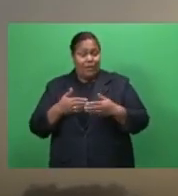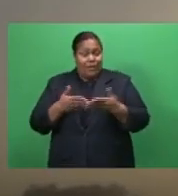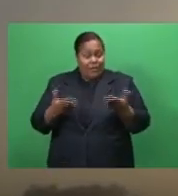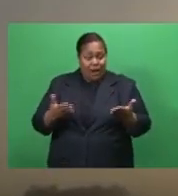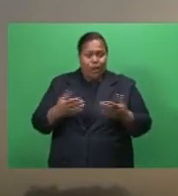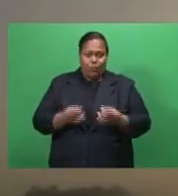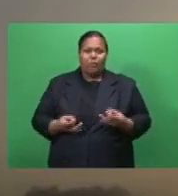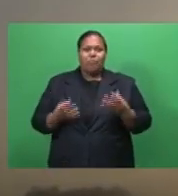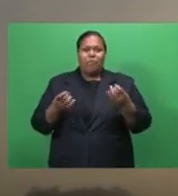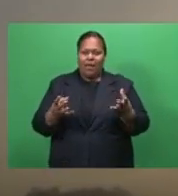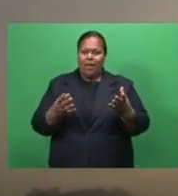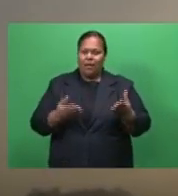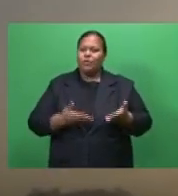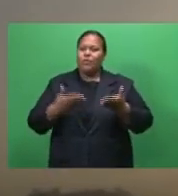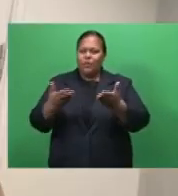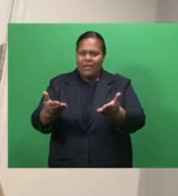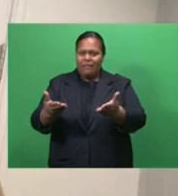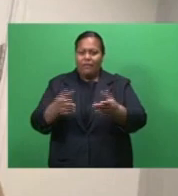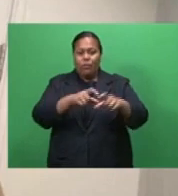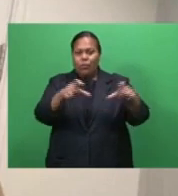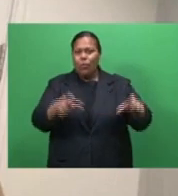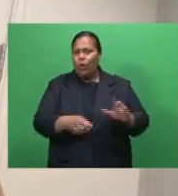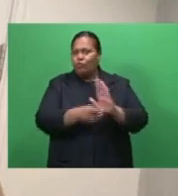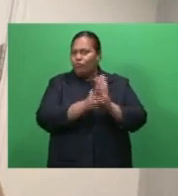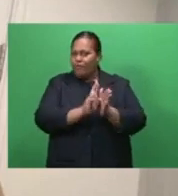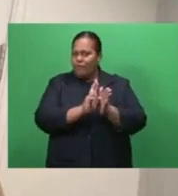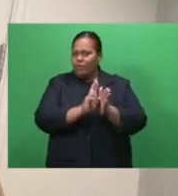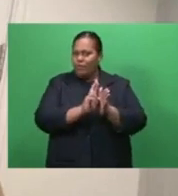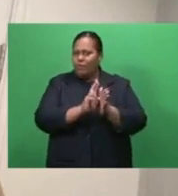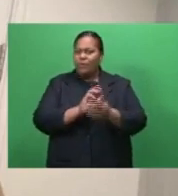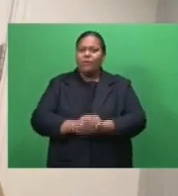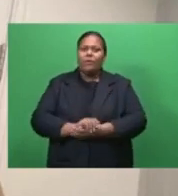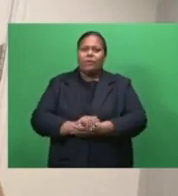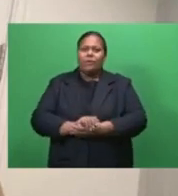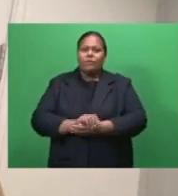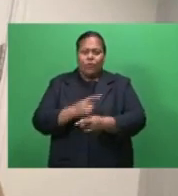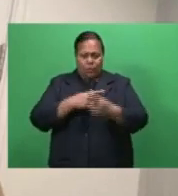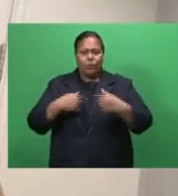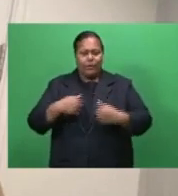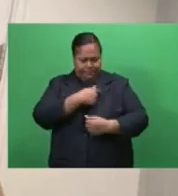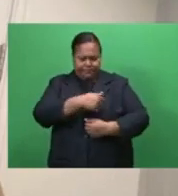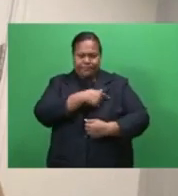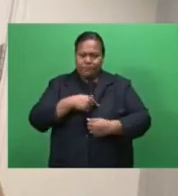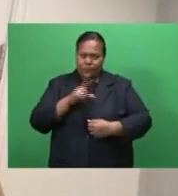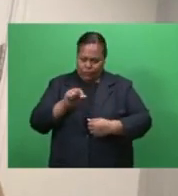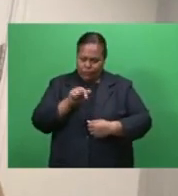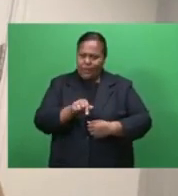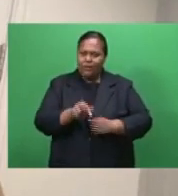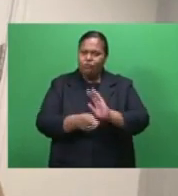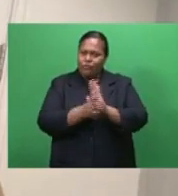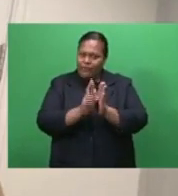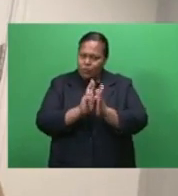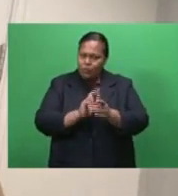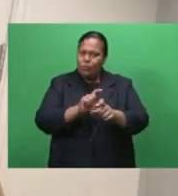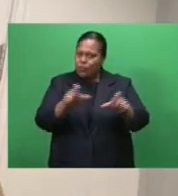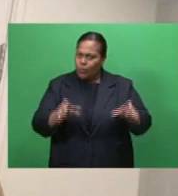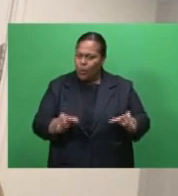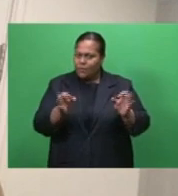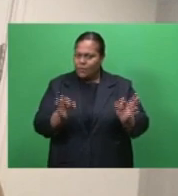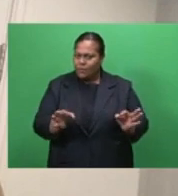issue judicial review. We remain committed to doing that, and in